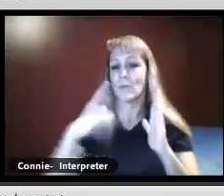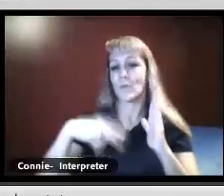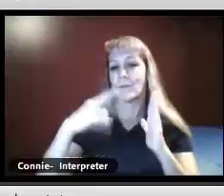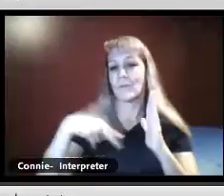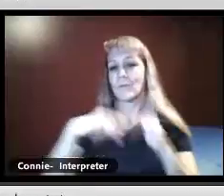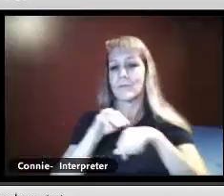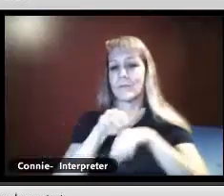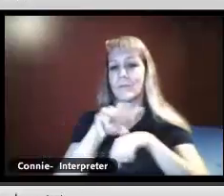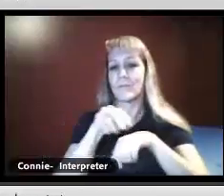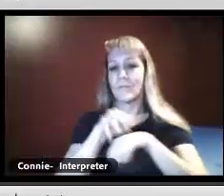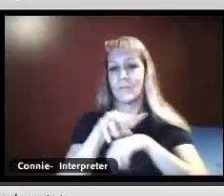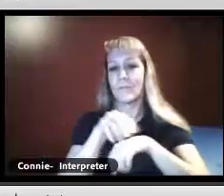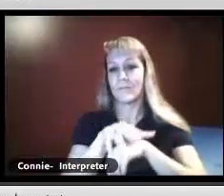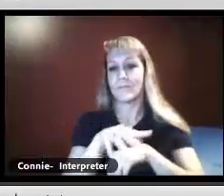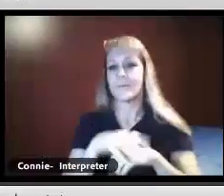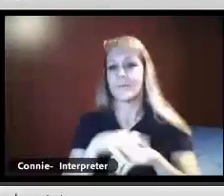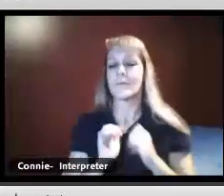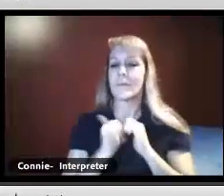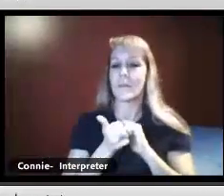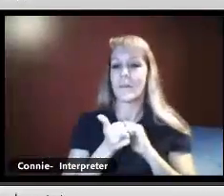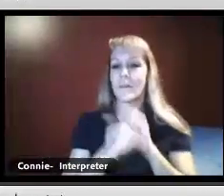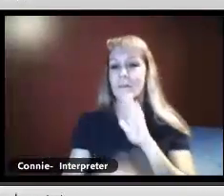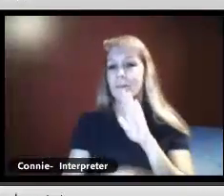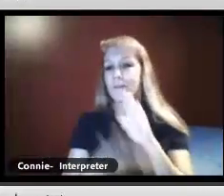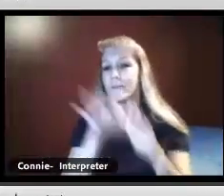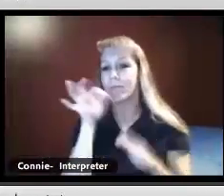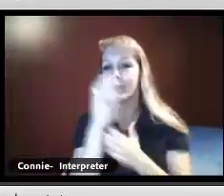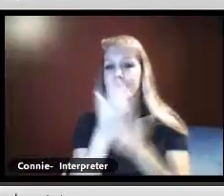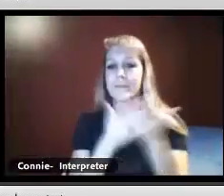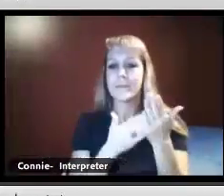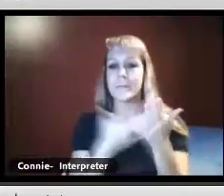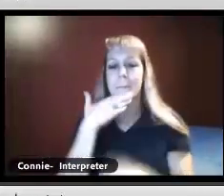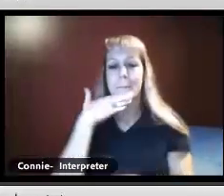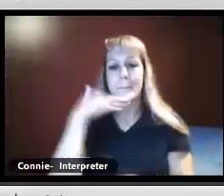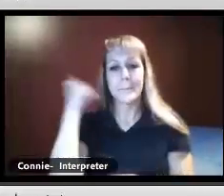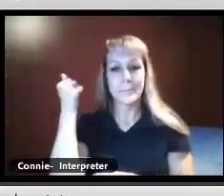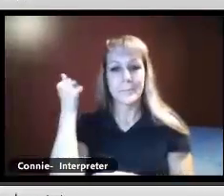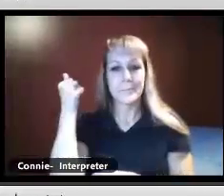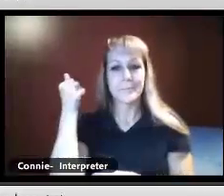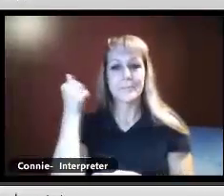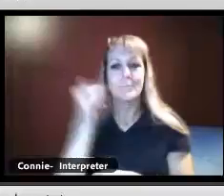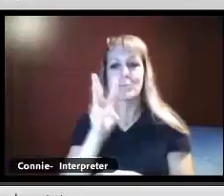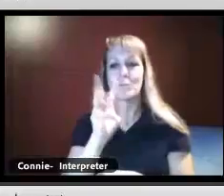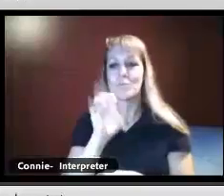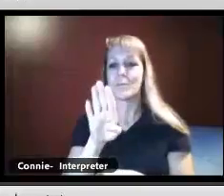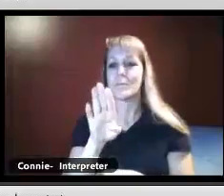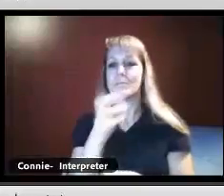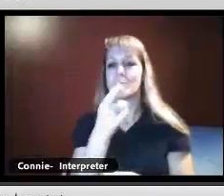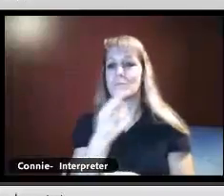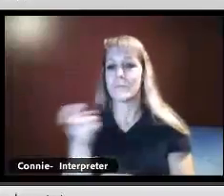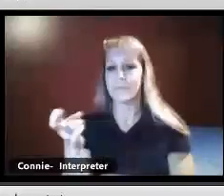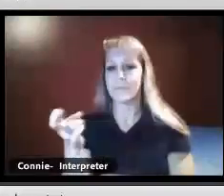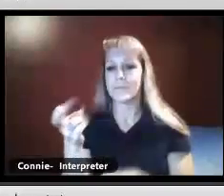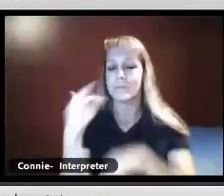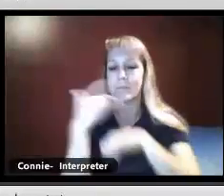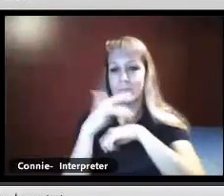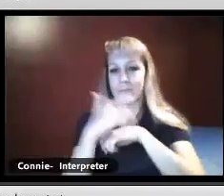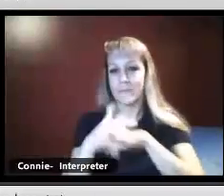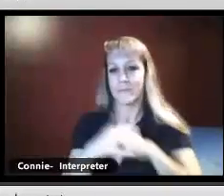advisory, or a way to discover some of the best web-based resources that are